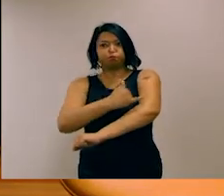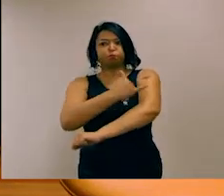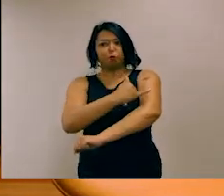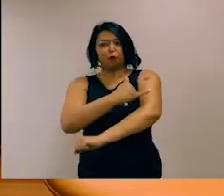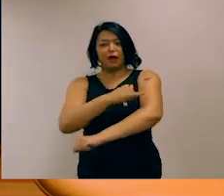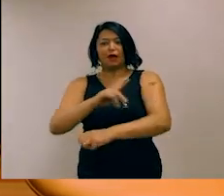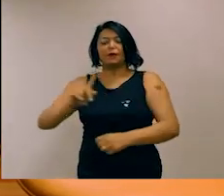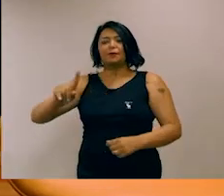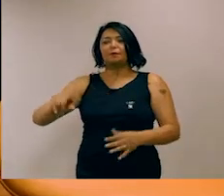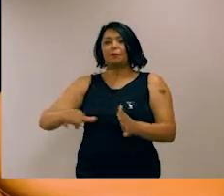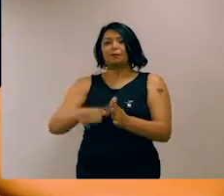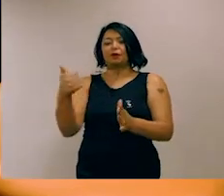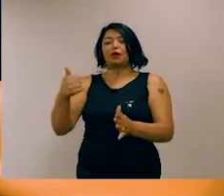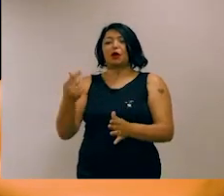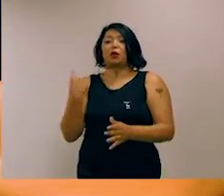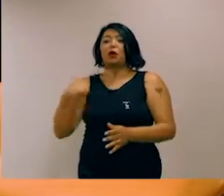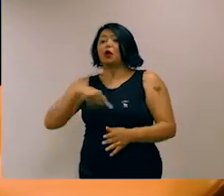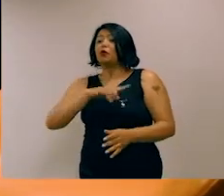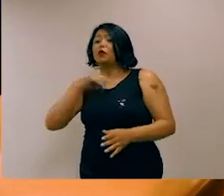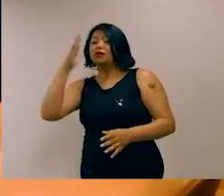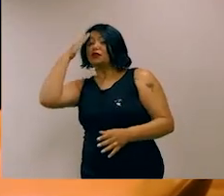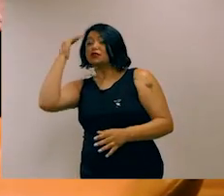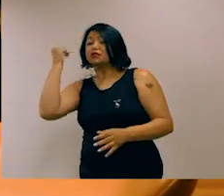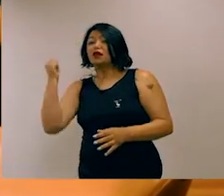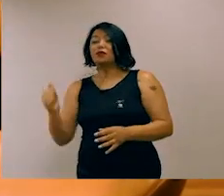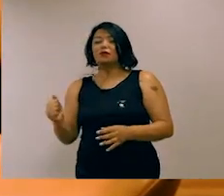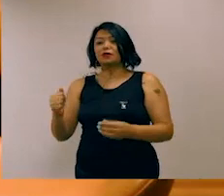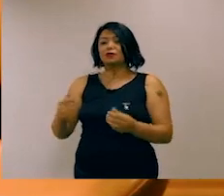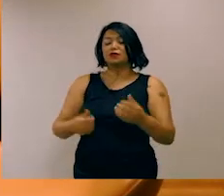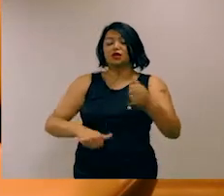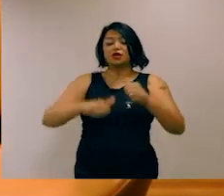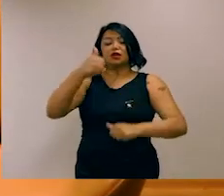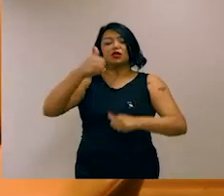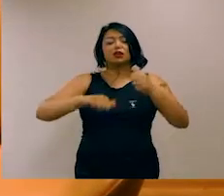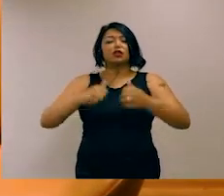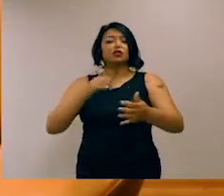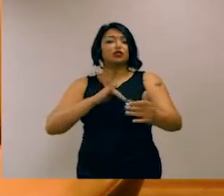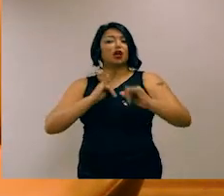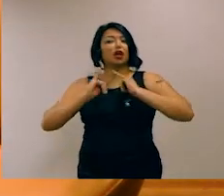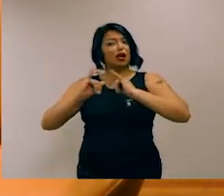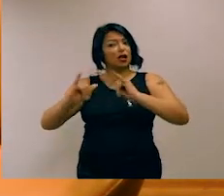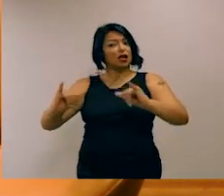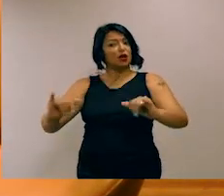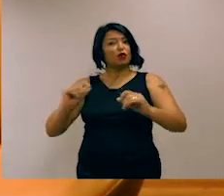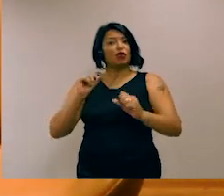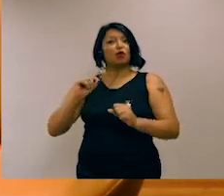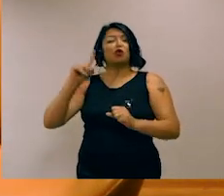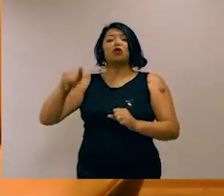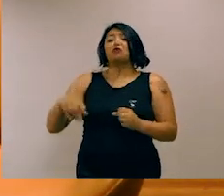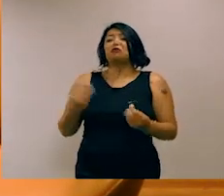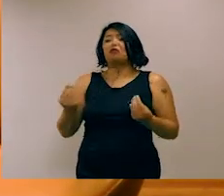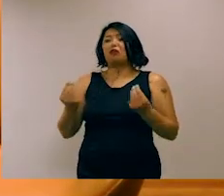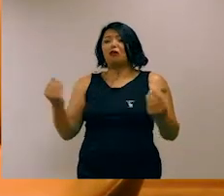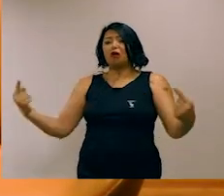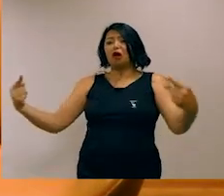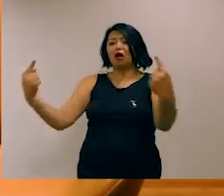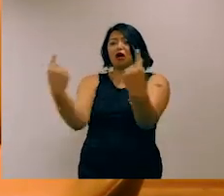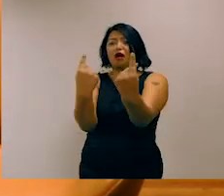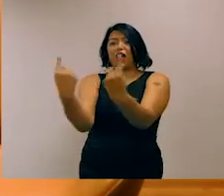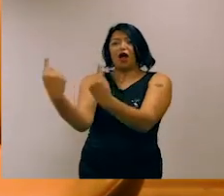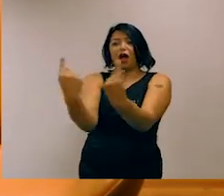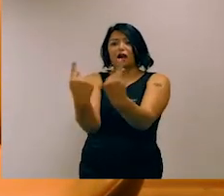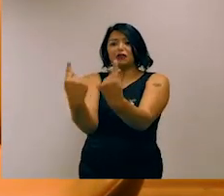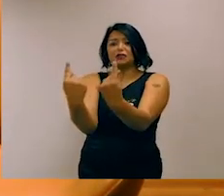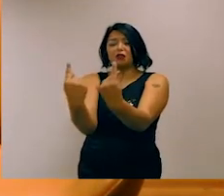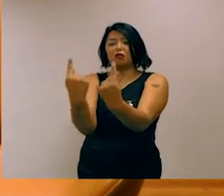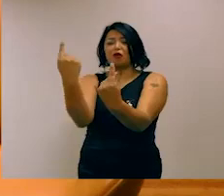cannot know from this kind of analysis what leads to what, right? So we cannot know whether it is low education